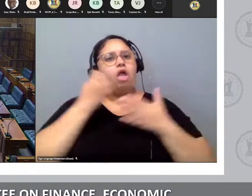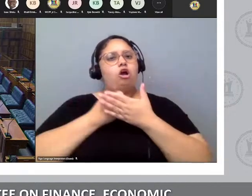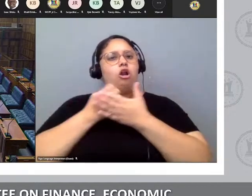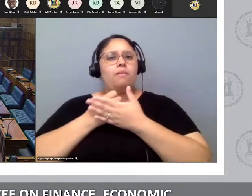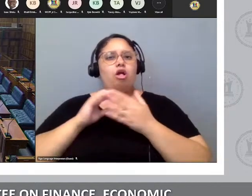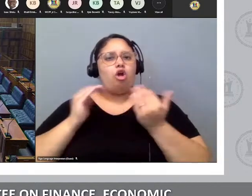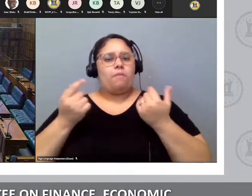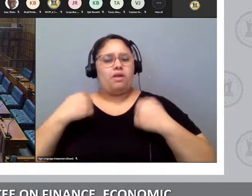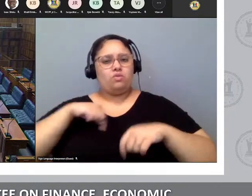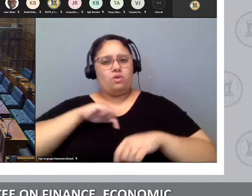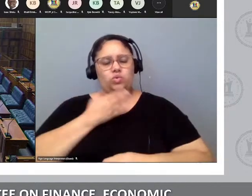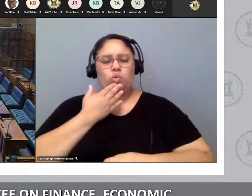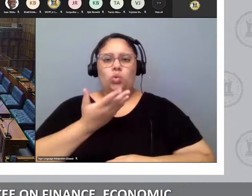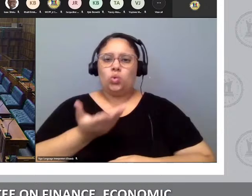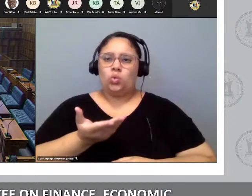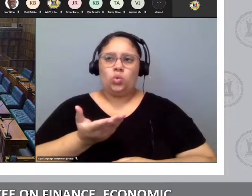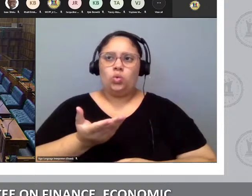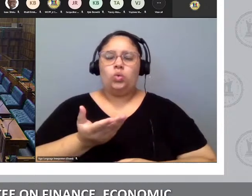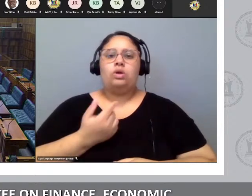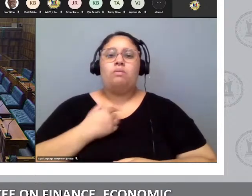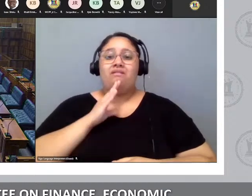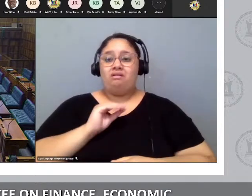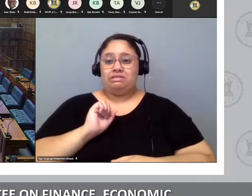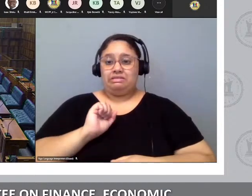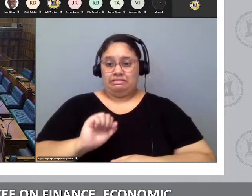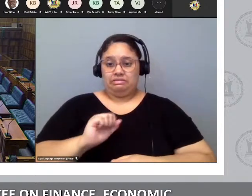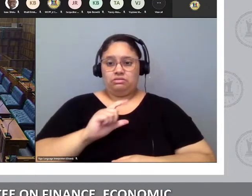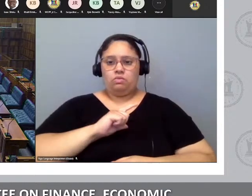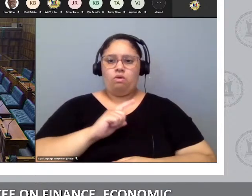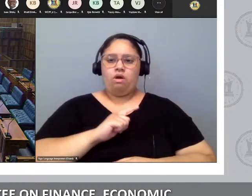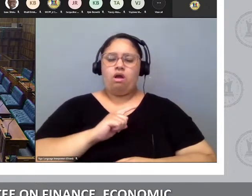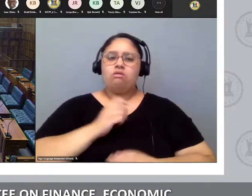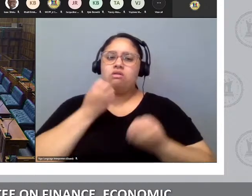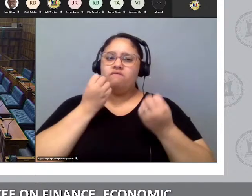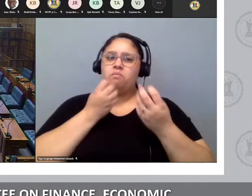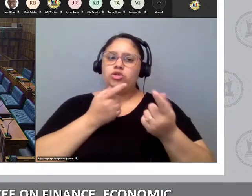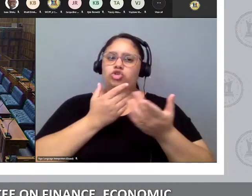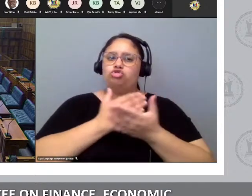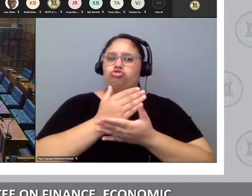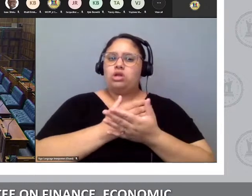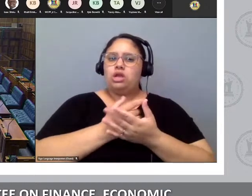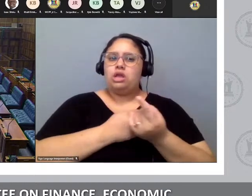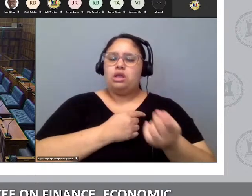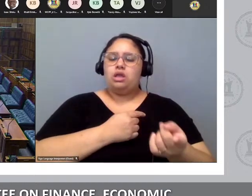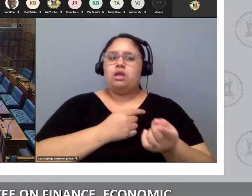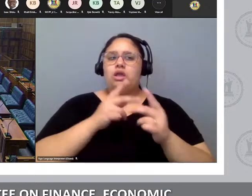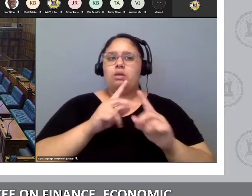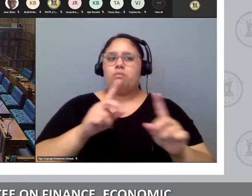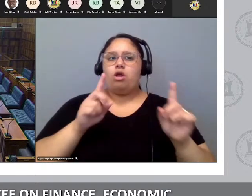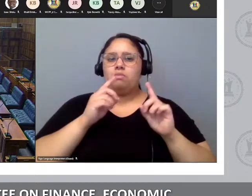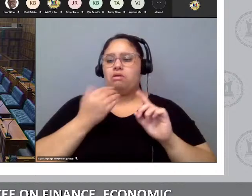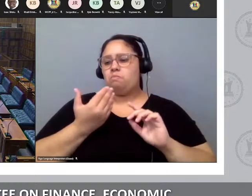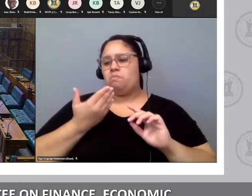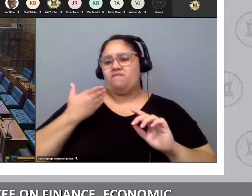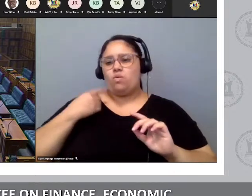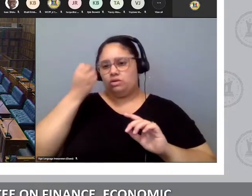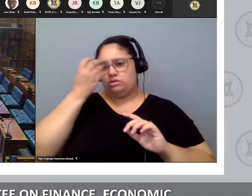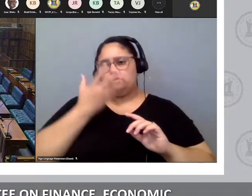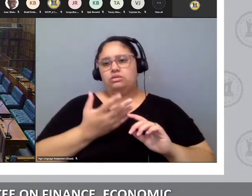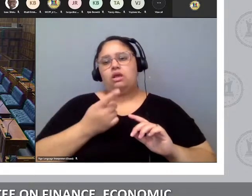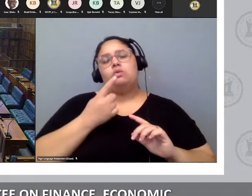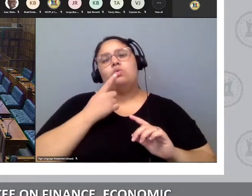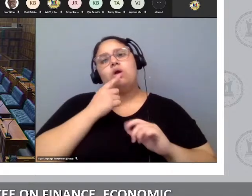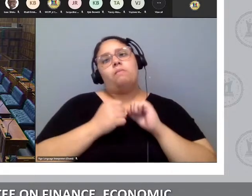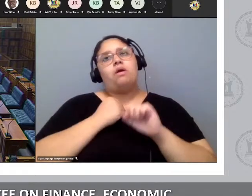than us um and I asked this in light of the information that was shared by the department earlier which spoke